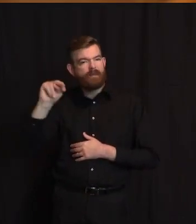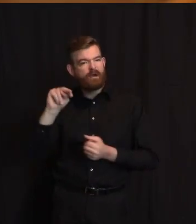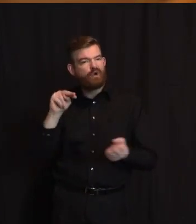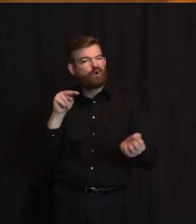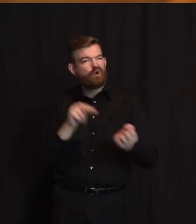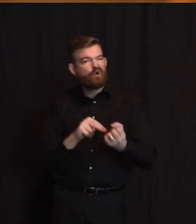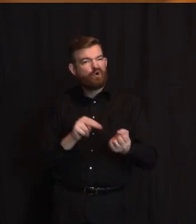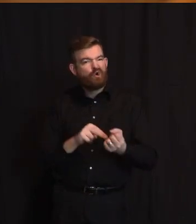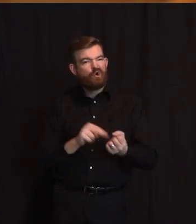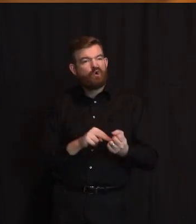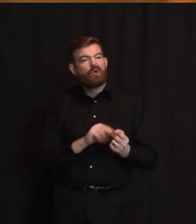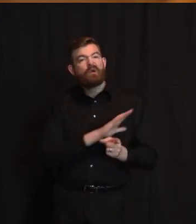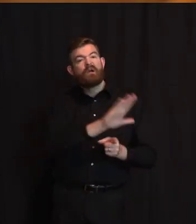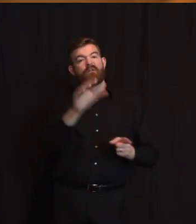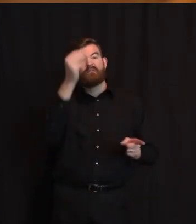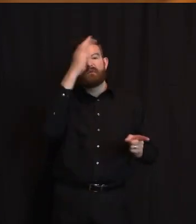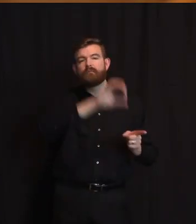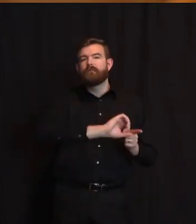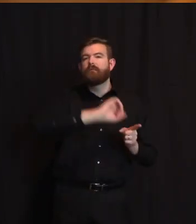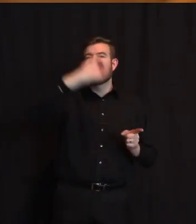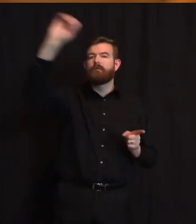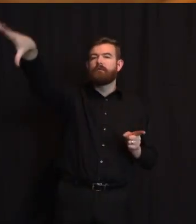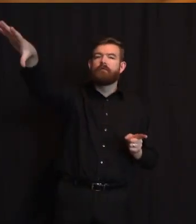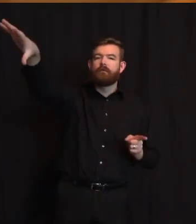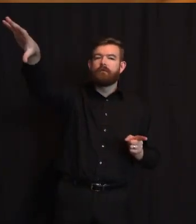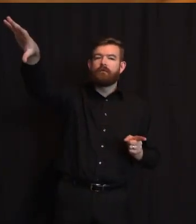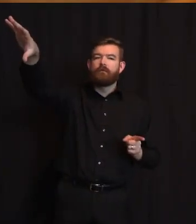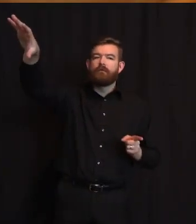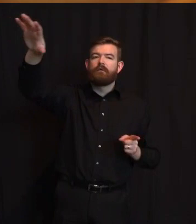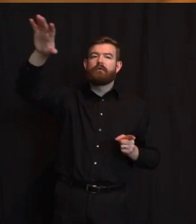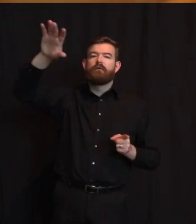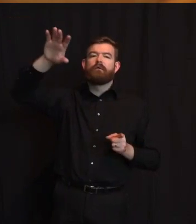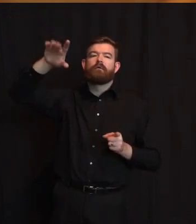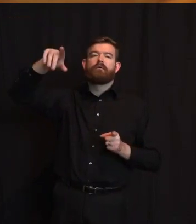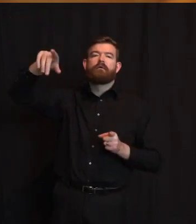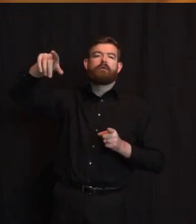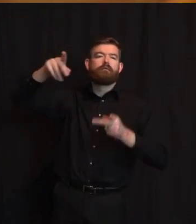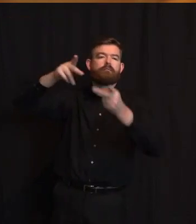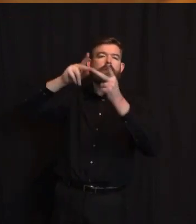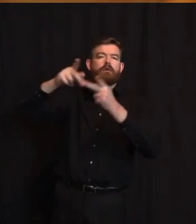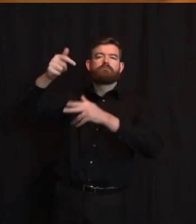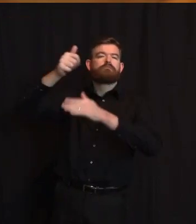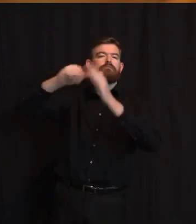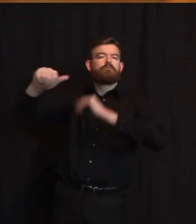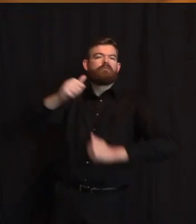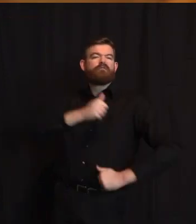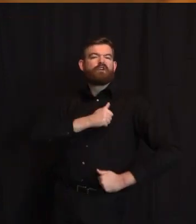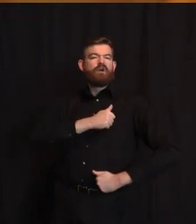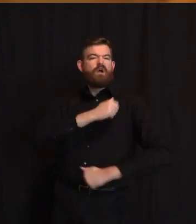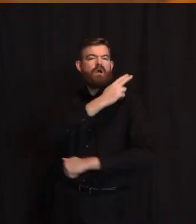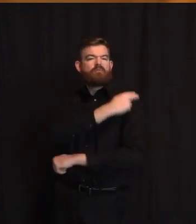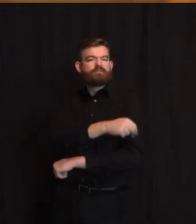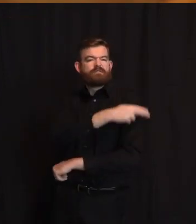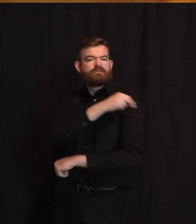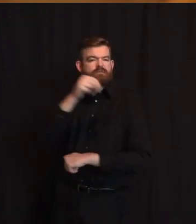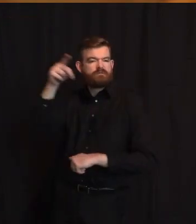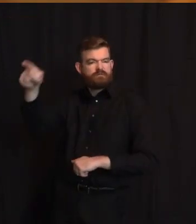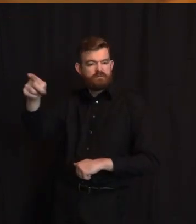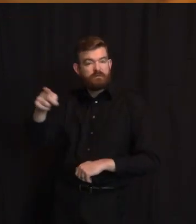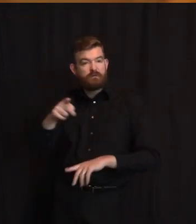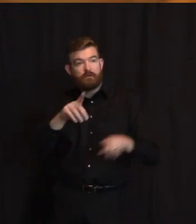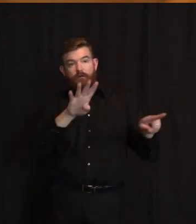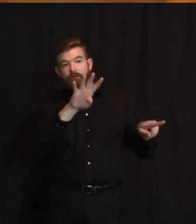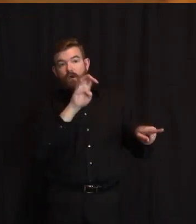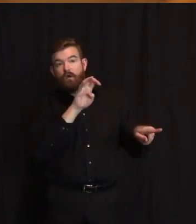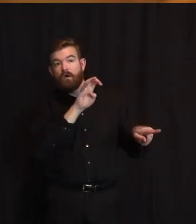facilities run by the Division of Military and Veterans Affairs. 500 RNs have been sent to hospitals in the